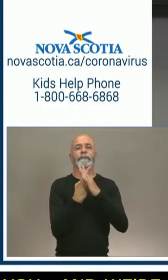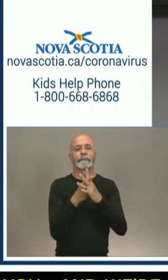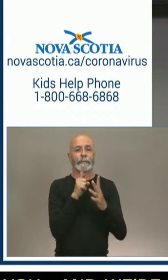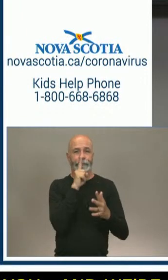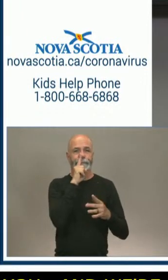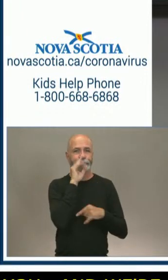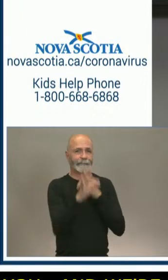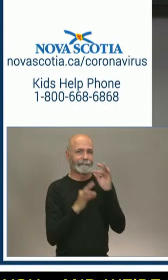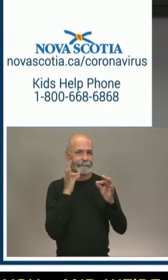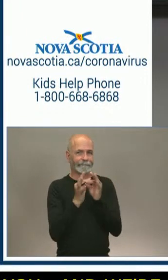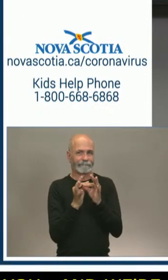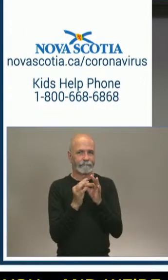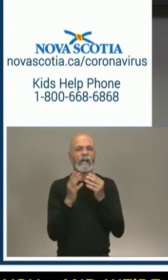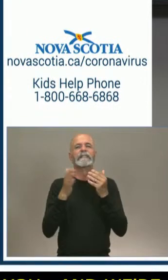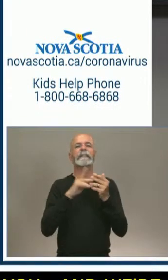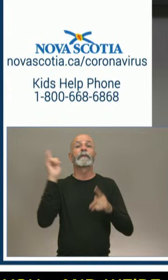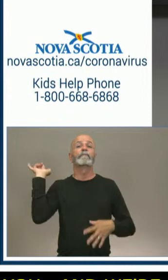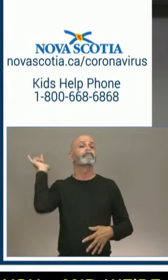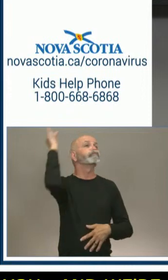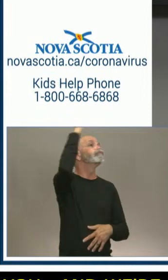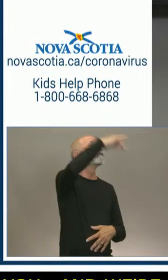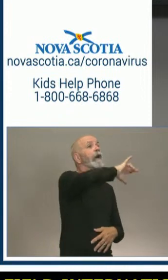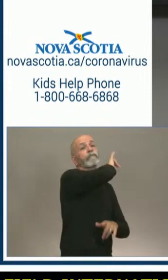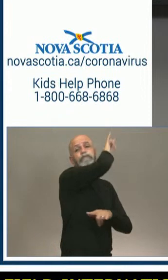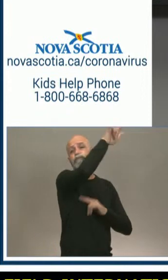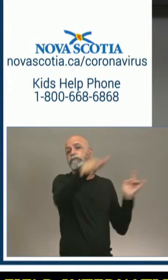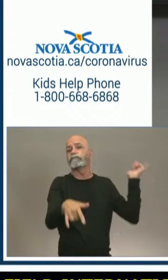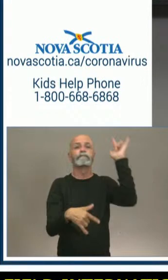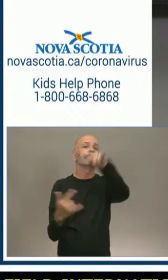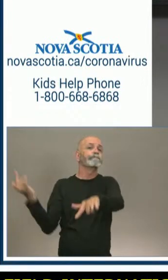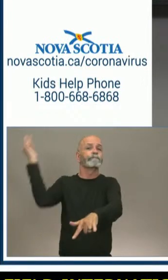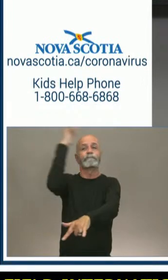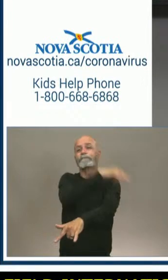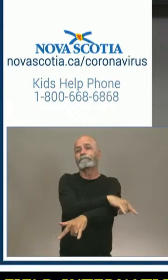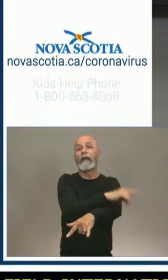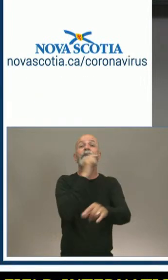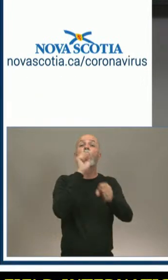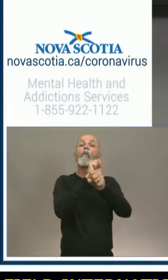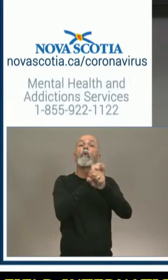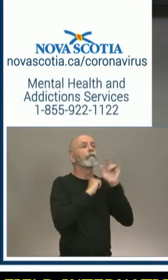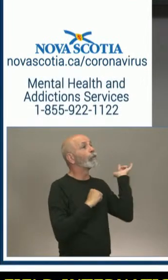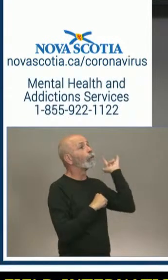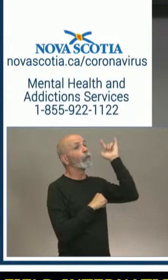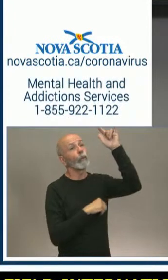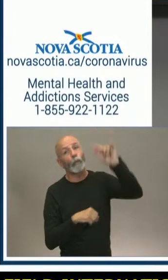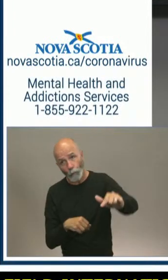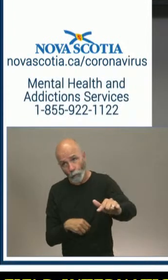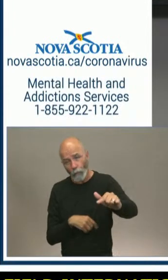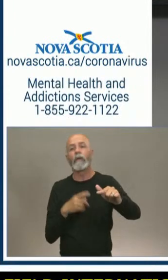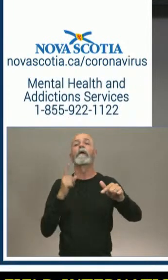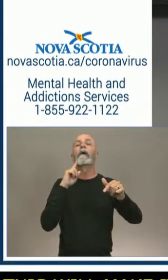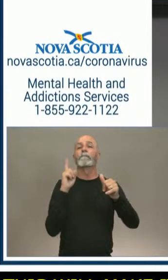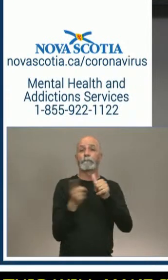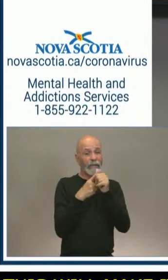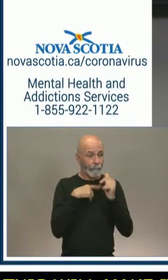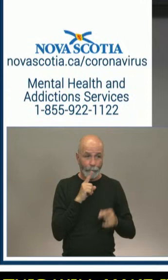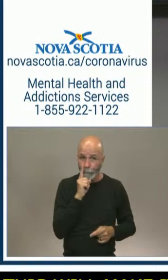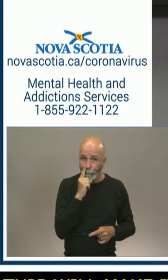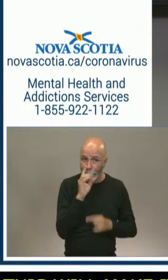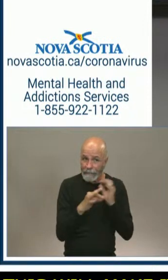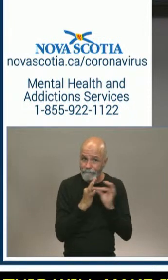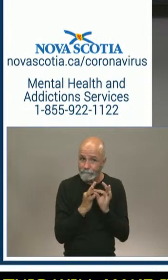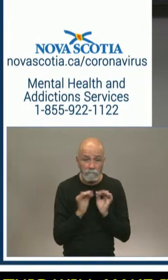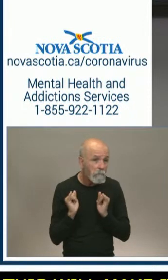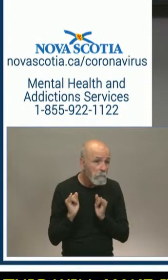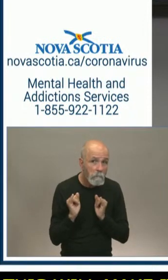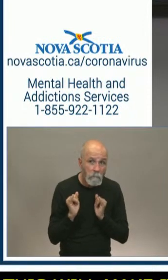for travelers arriving by air, including rotational workers, to complete their first test. Travelers will get a self-swab